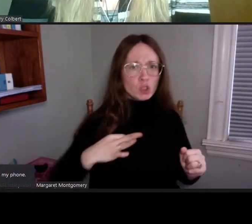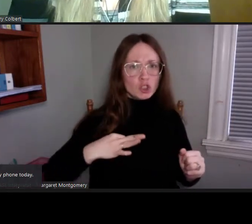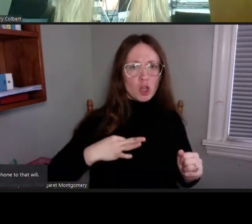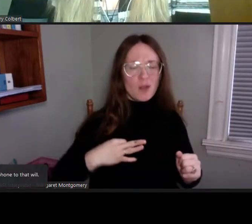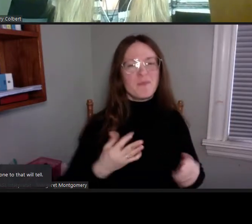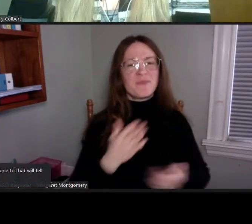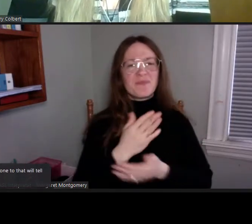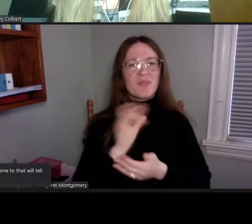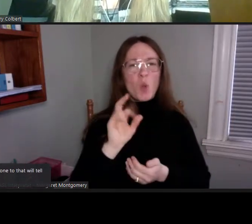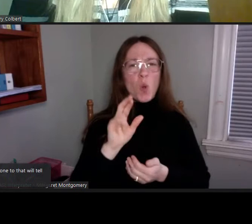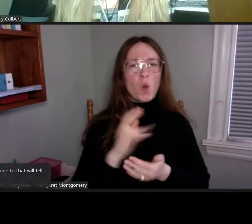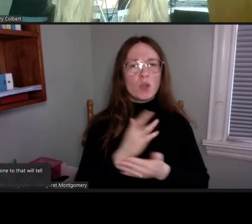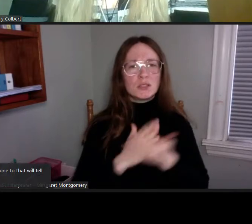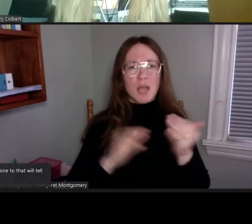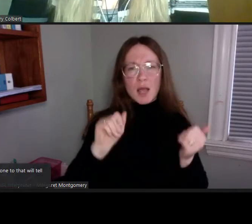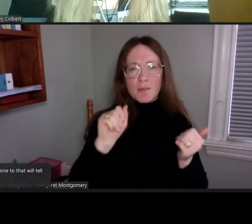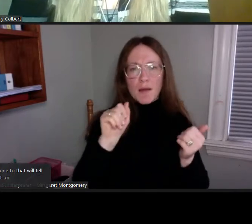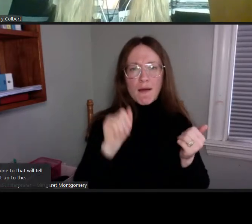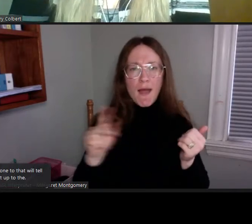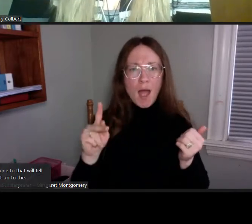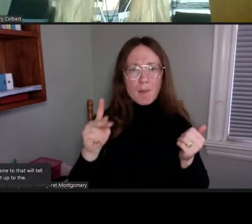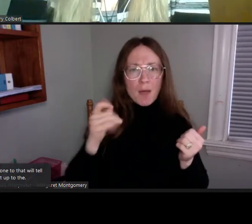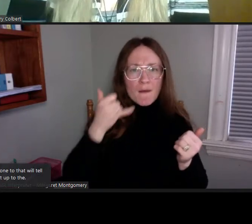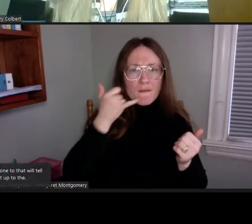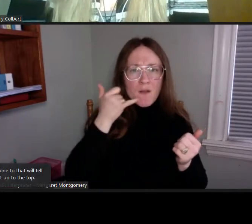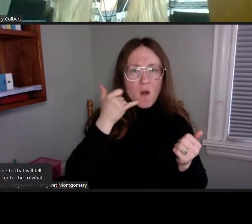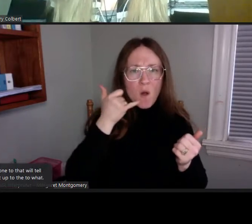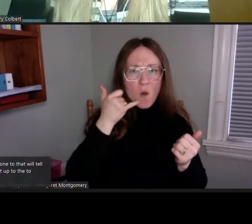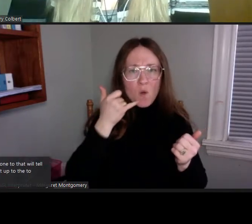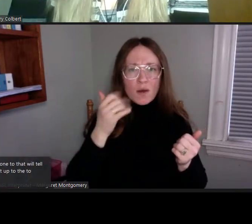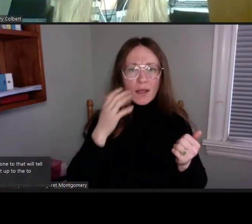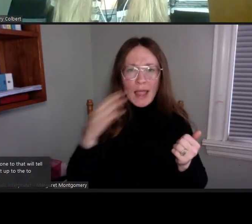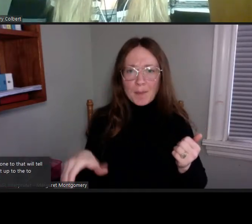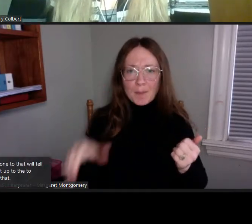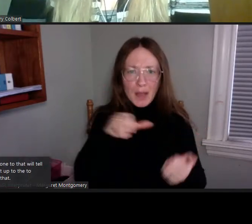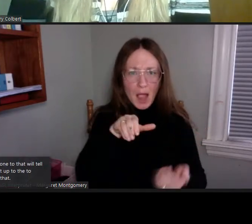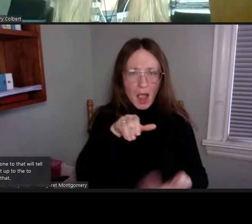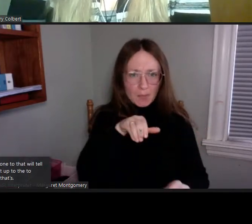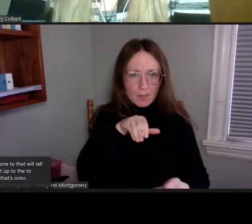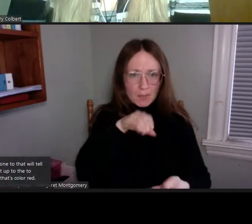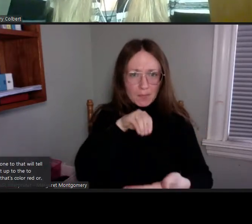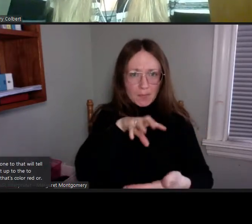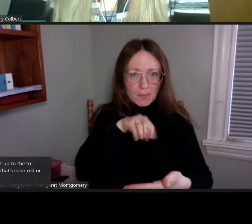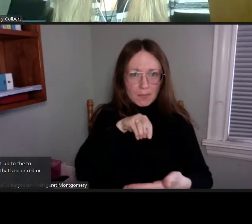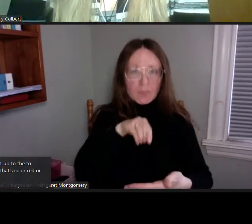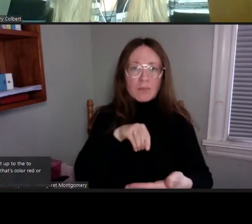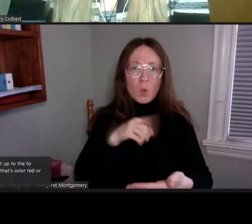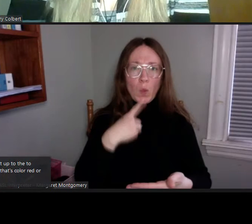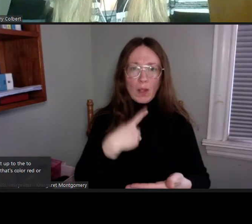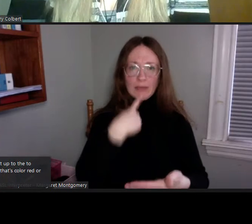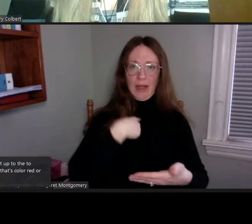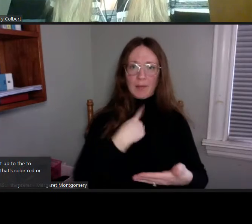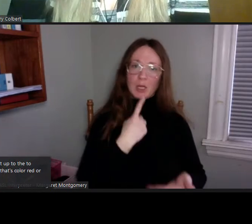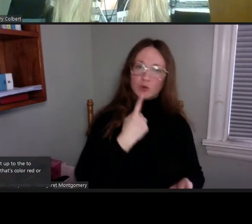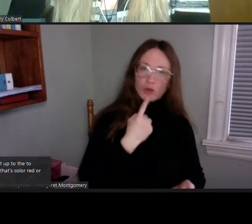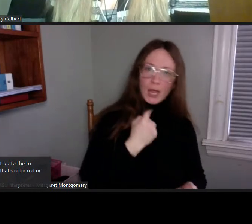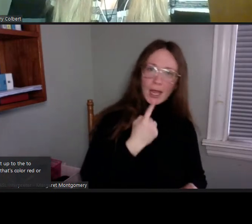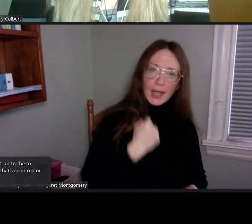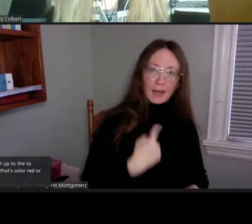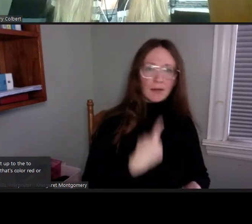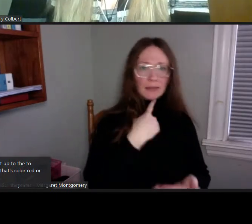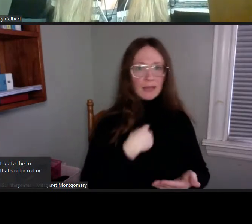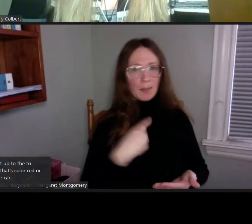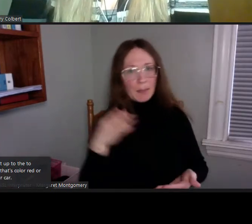that will tell me the color. You just hold it up to whatever it is and it'll say that's color red or blue. And so you go by